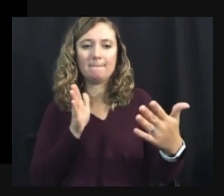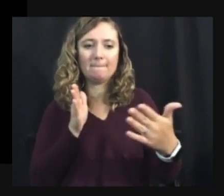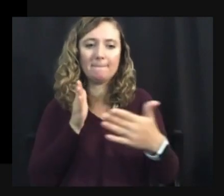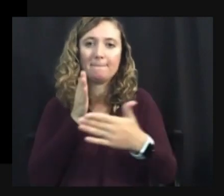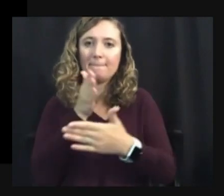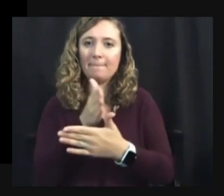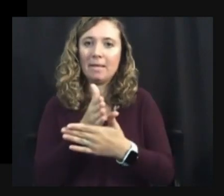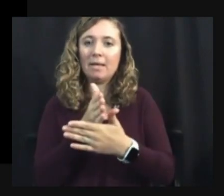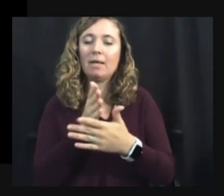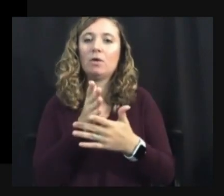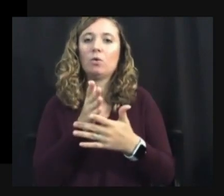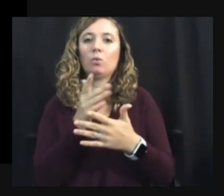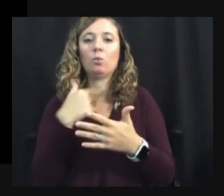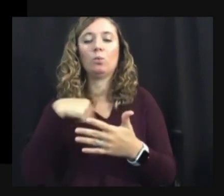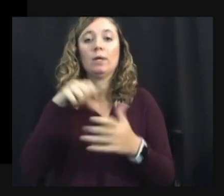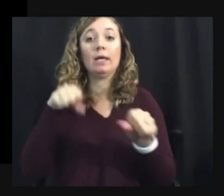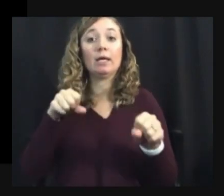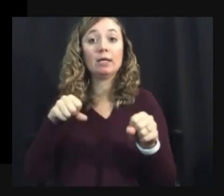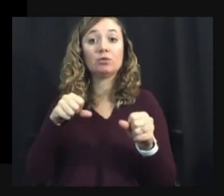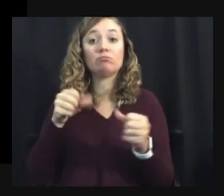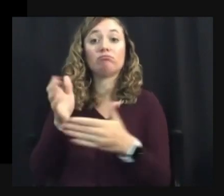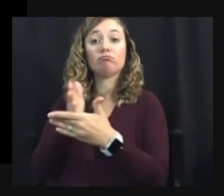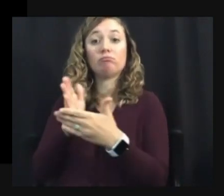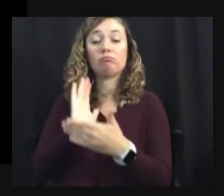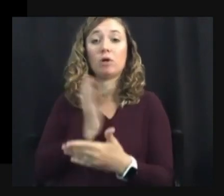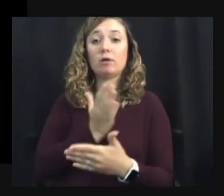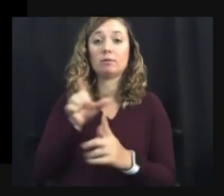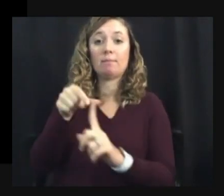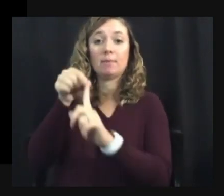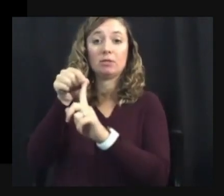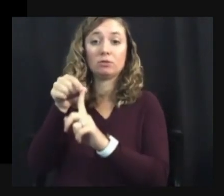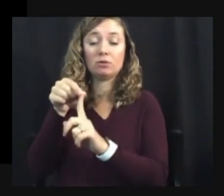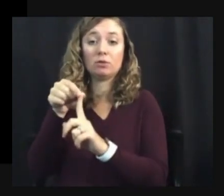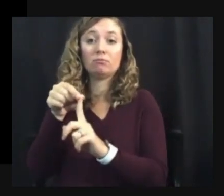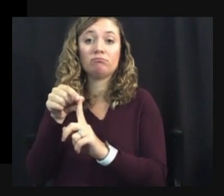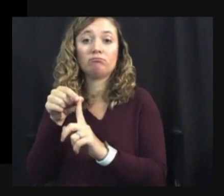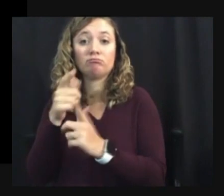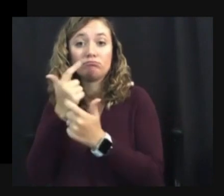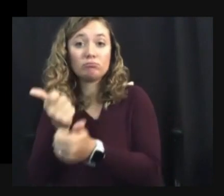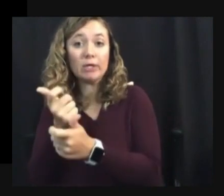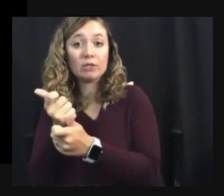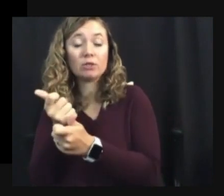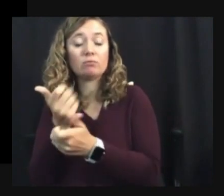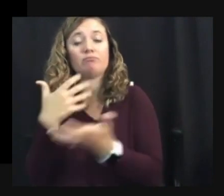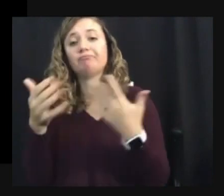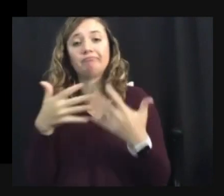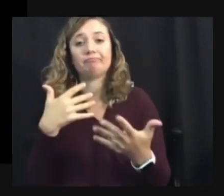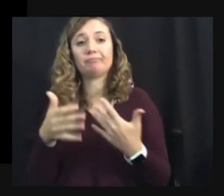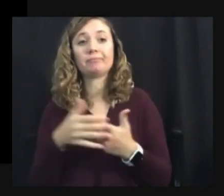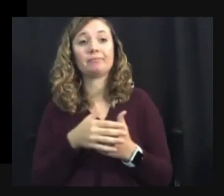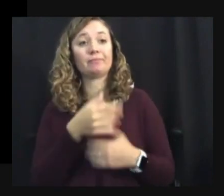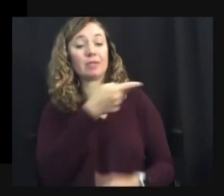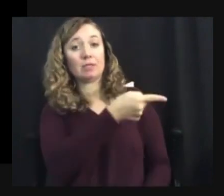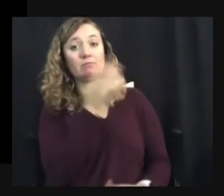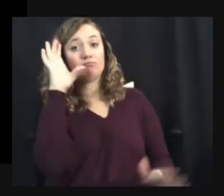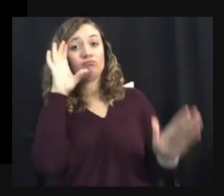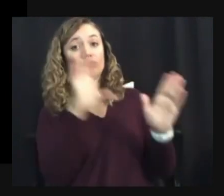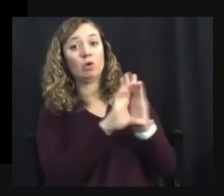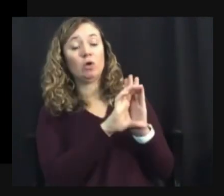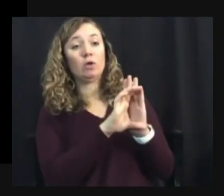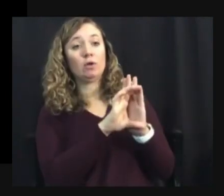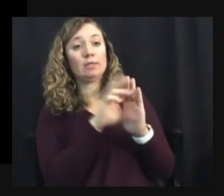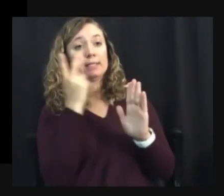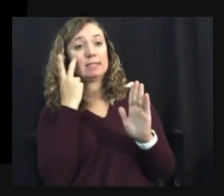allowed to share our special interests, whatever that may be. Here is a photo